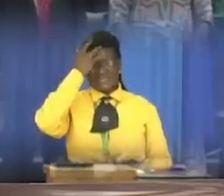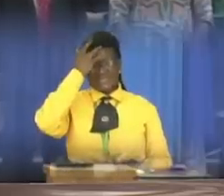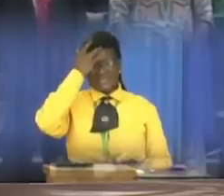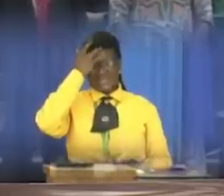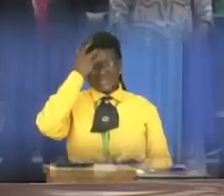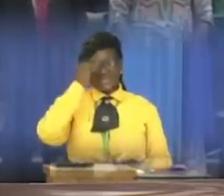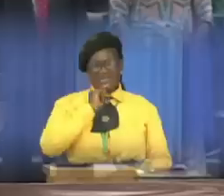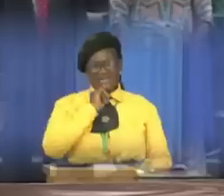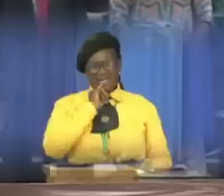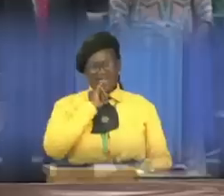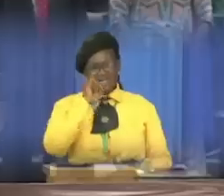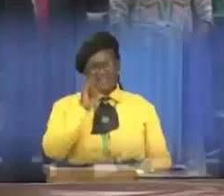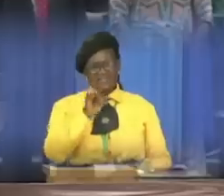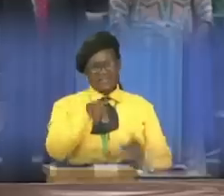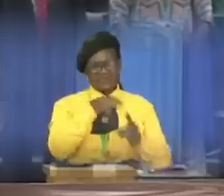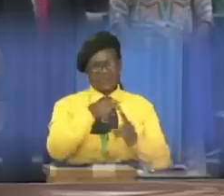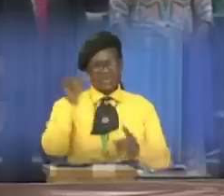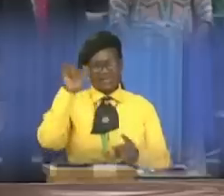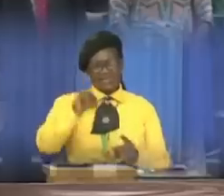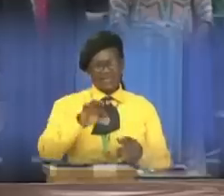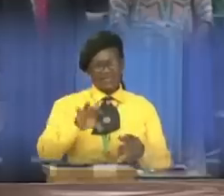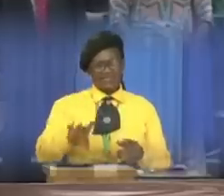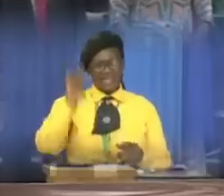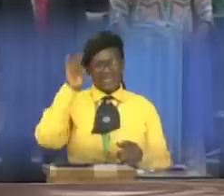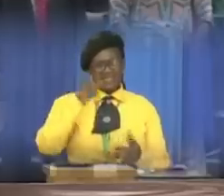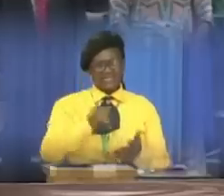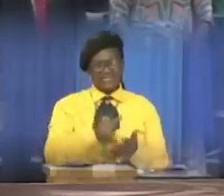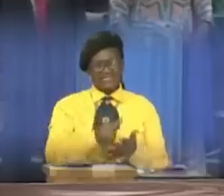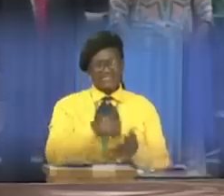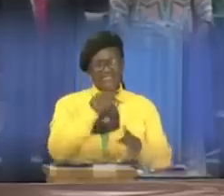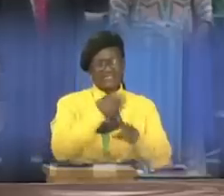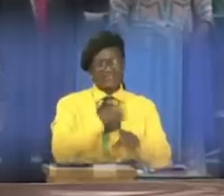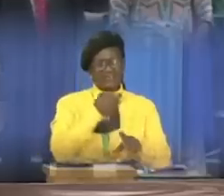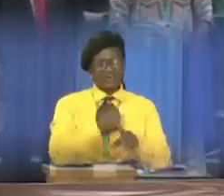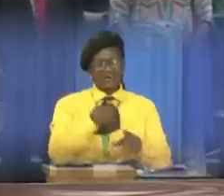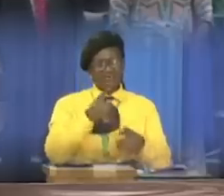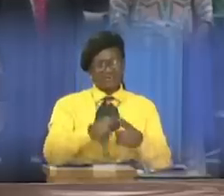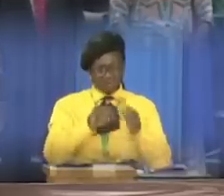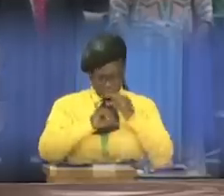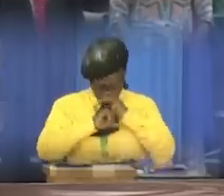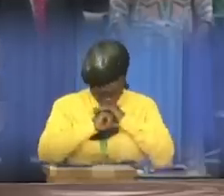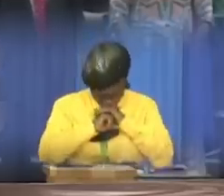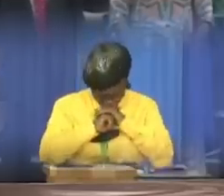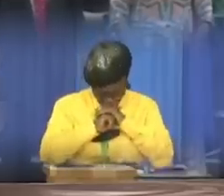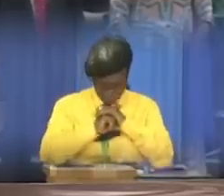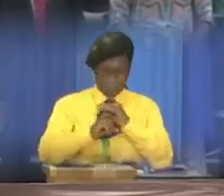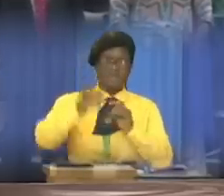is when they find it difficult to worship God.